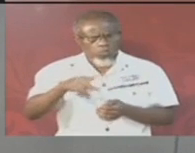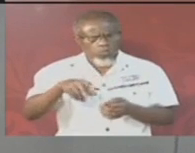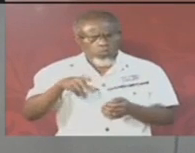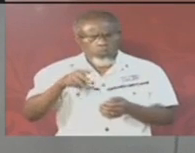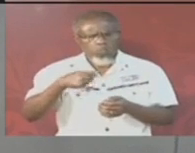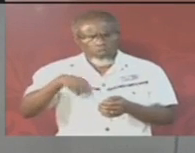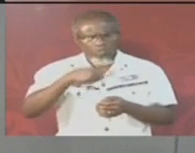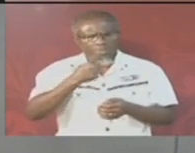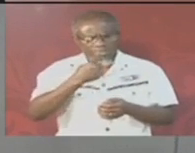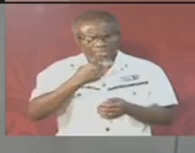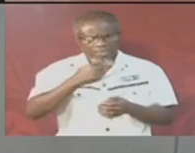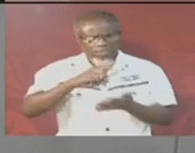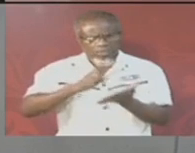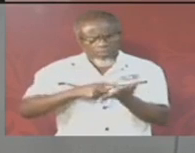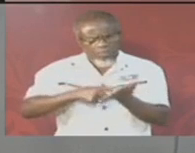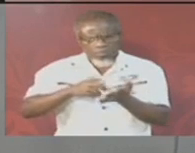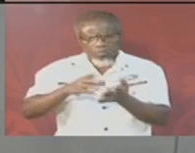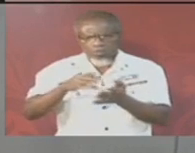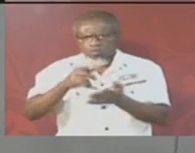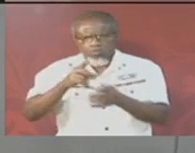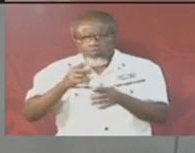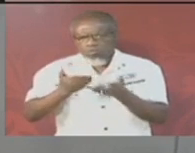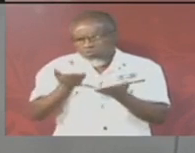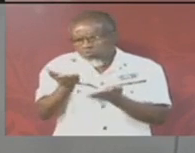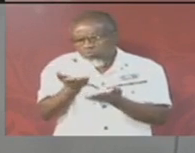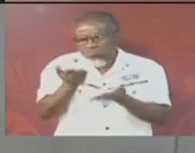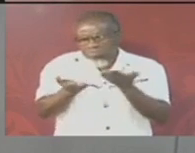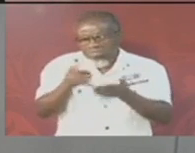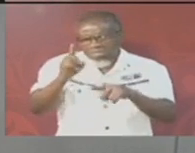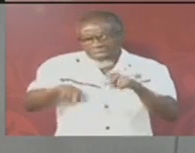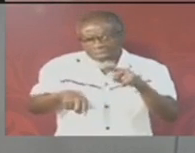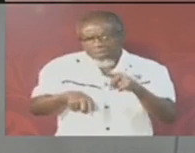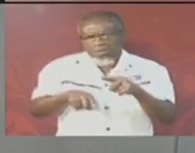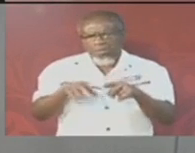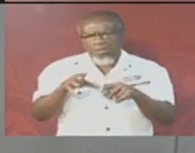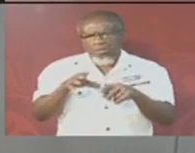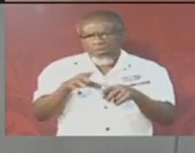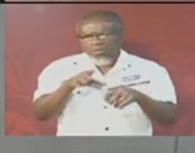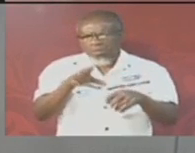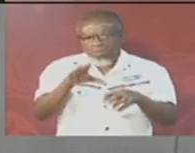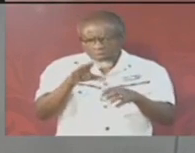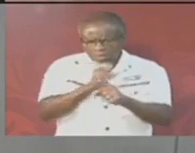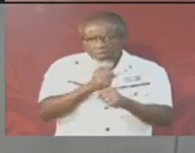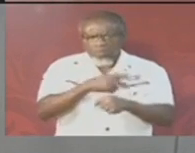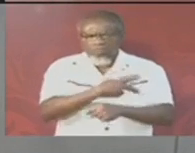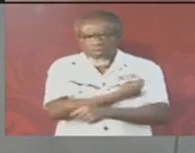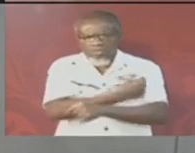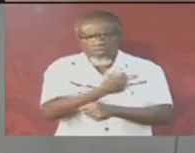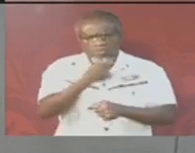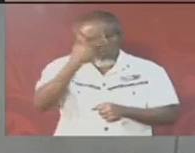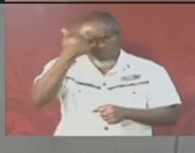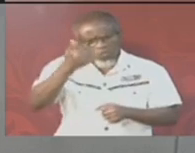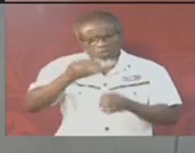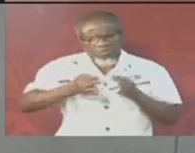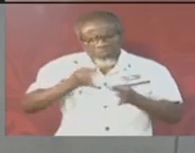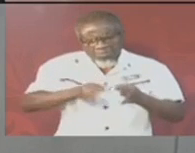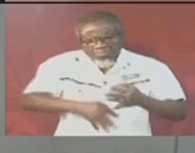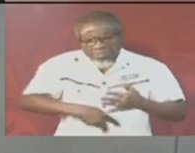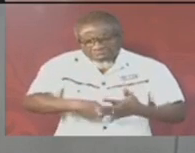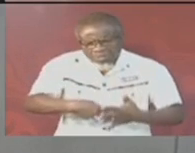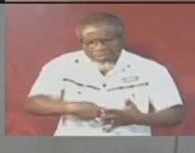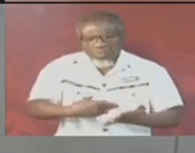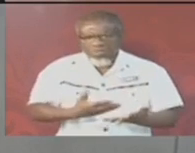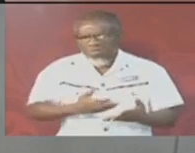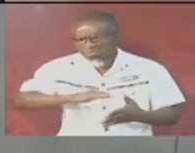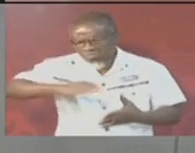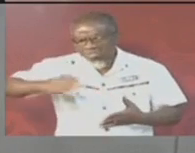reason. Just to correct a little bit of a statement that you made, you said, would we allow persons to bring in other